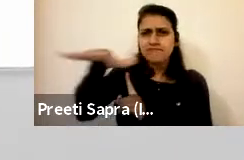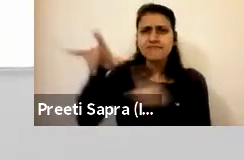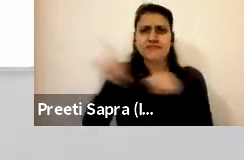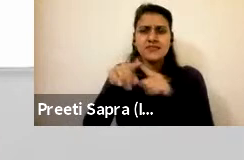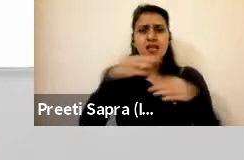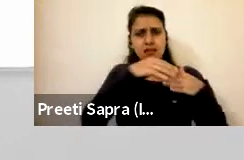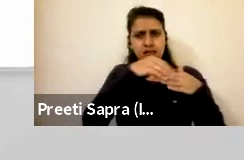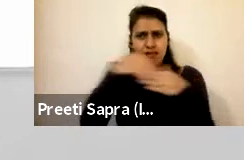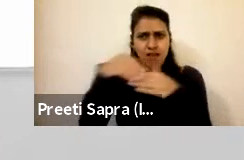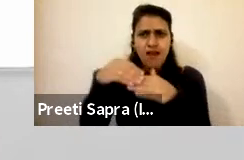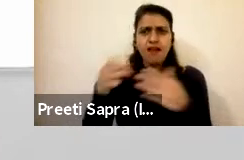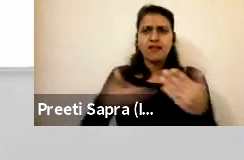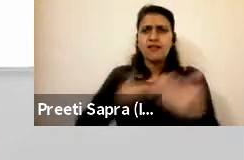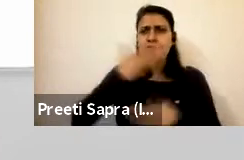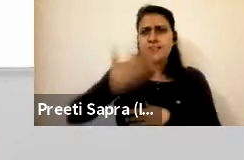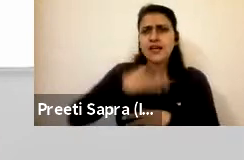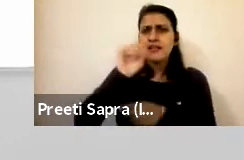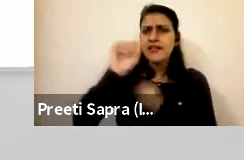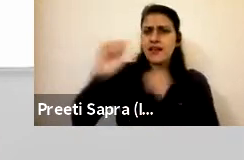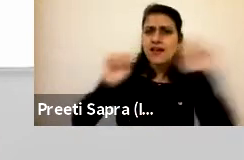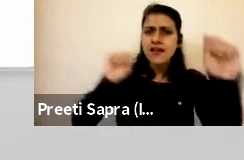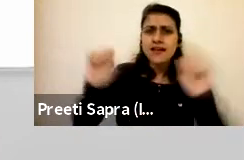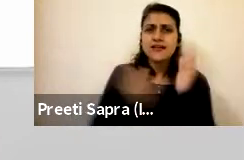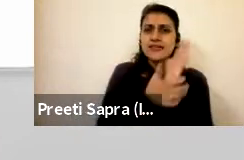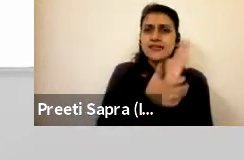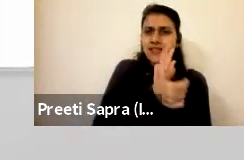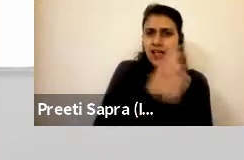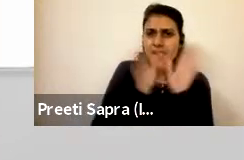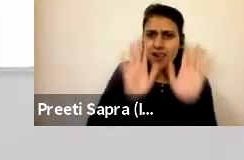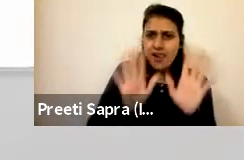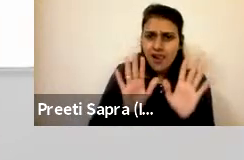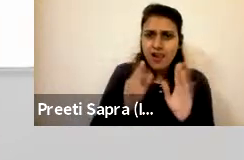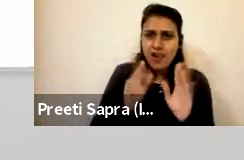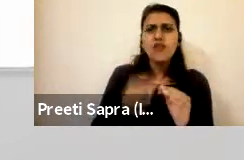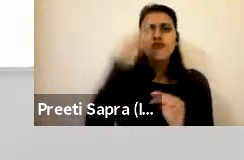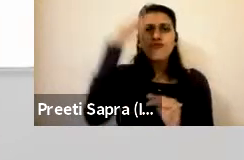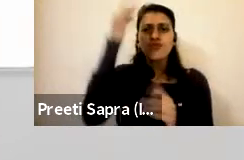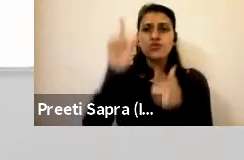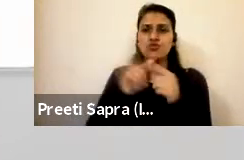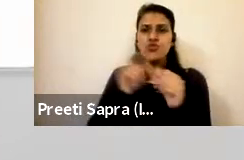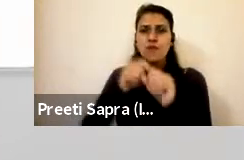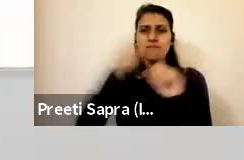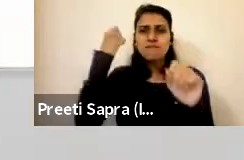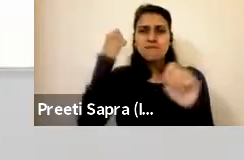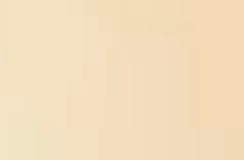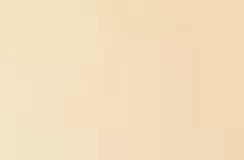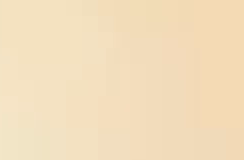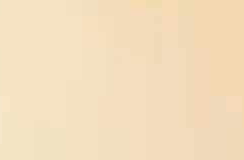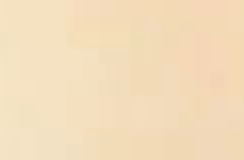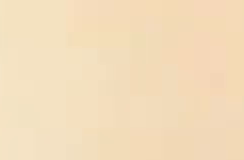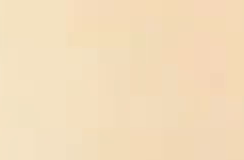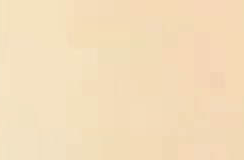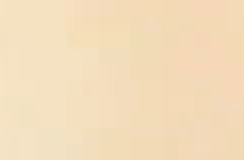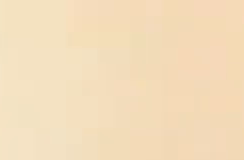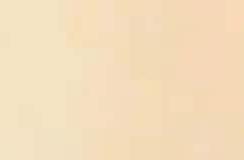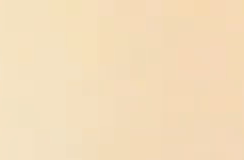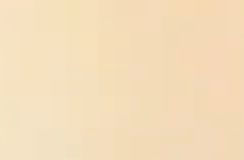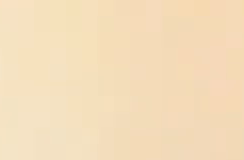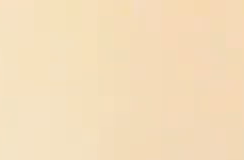excel in their skill set and gain meaningful employment. Thank you.